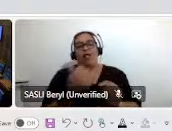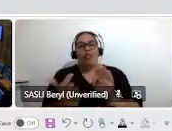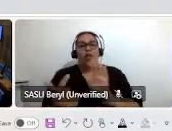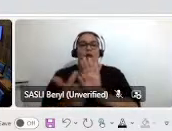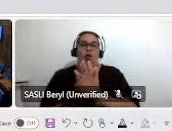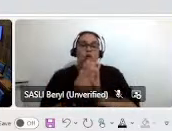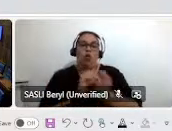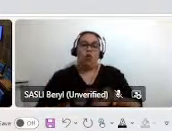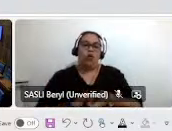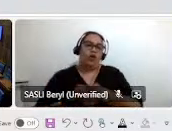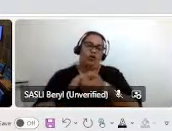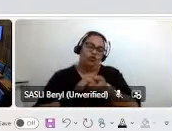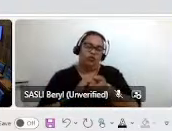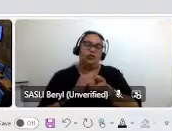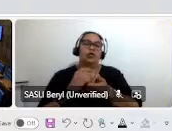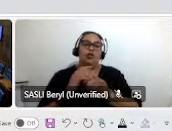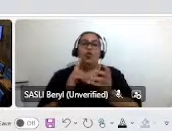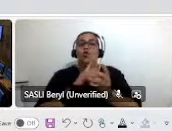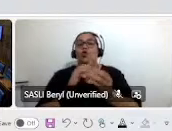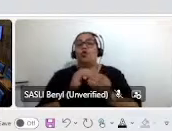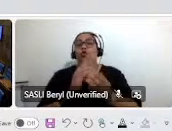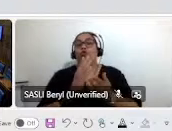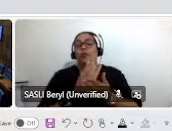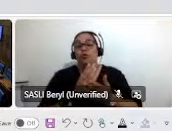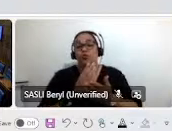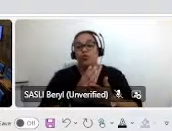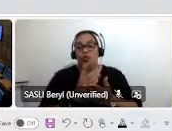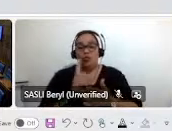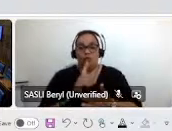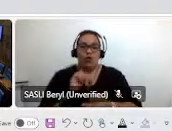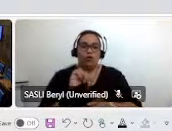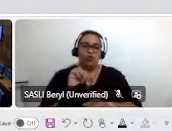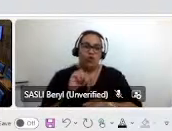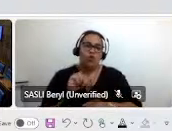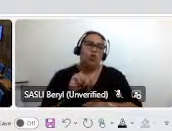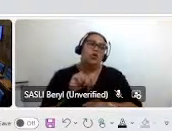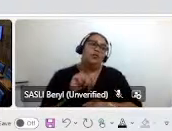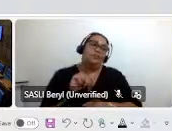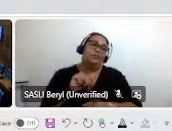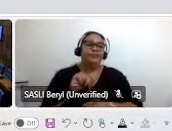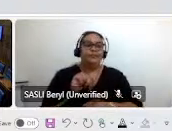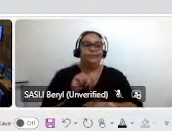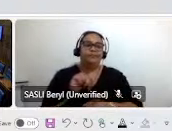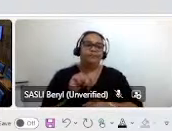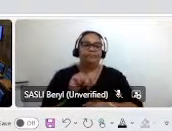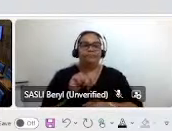enforcement agencies to ensure that there is